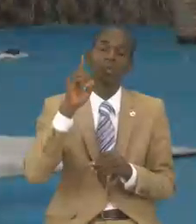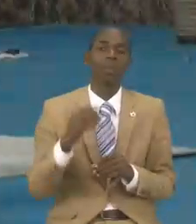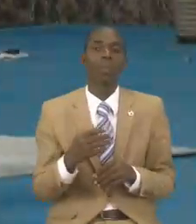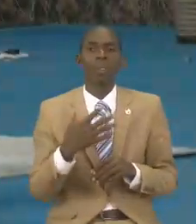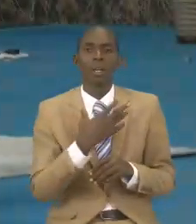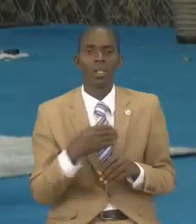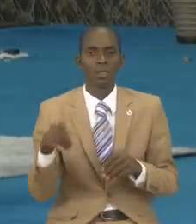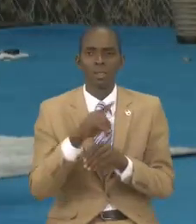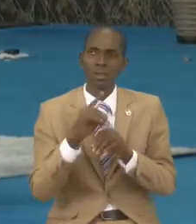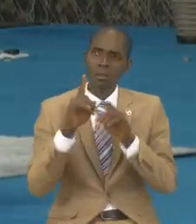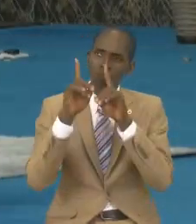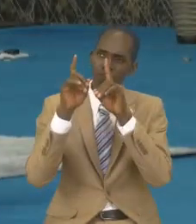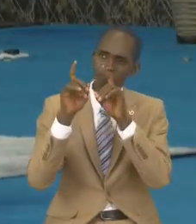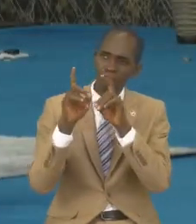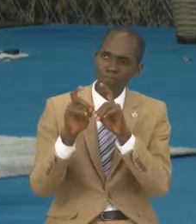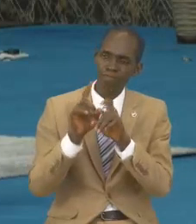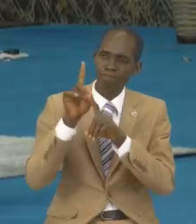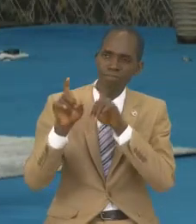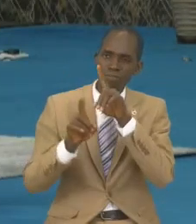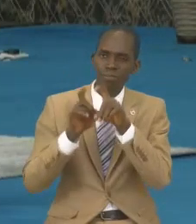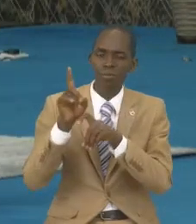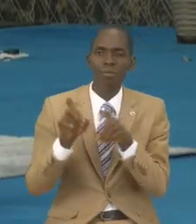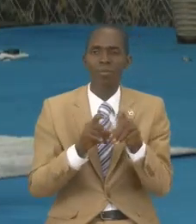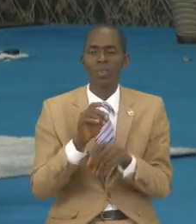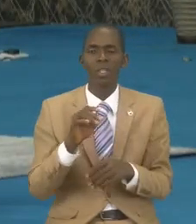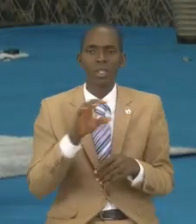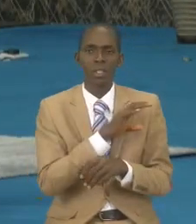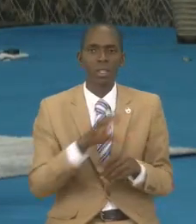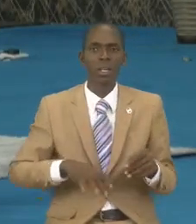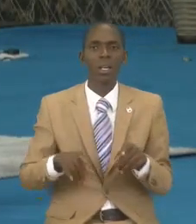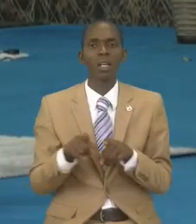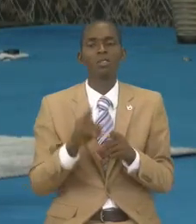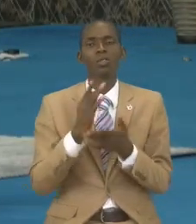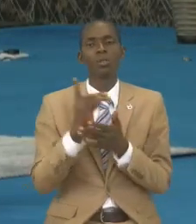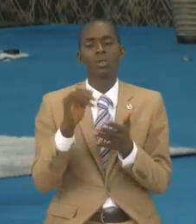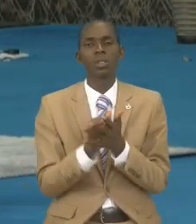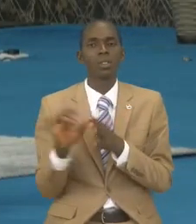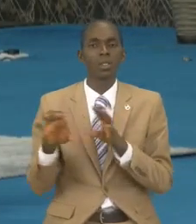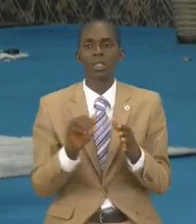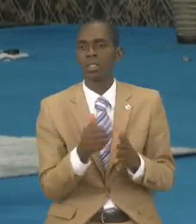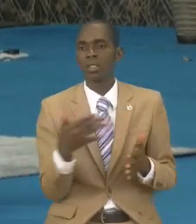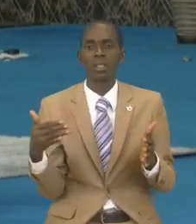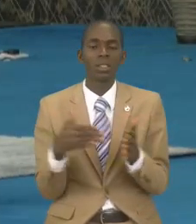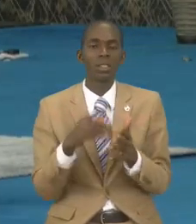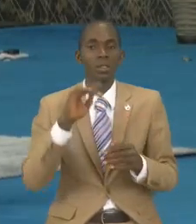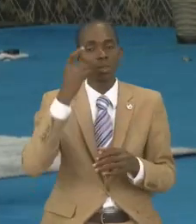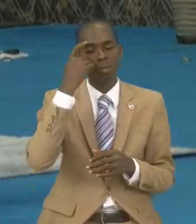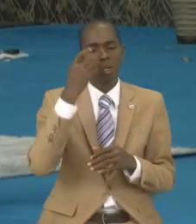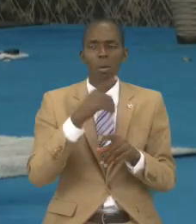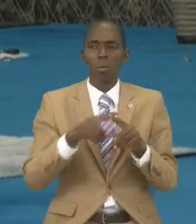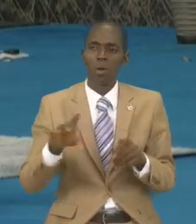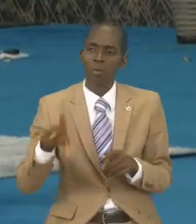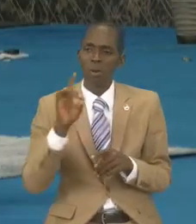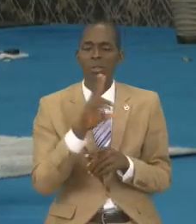something against the government, against the nation. I find no fault in him. They dribbled